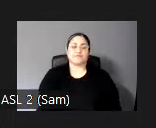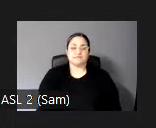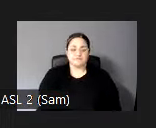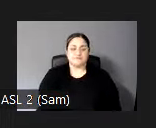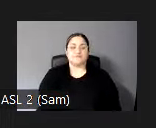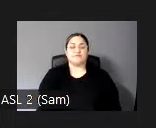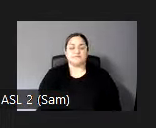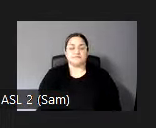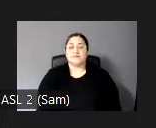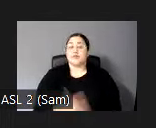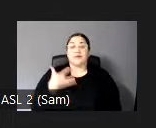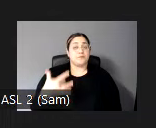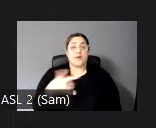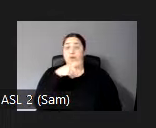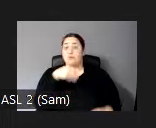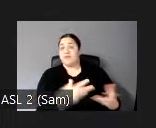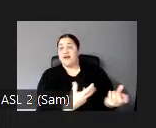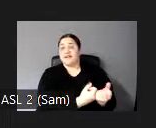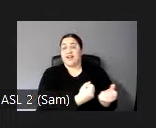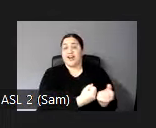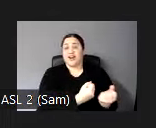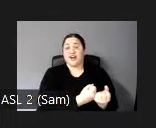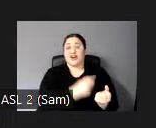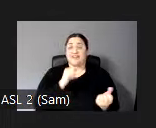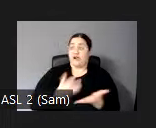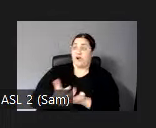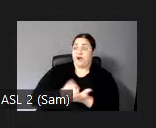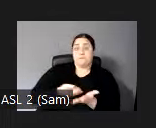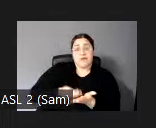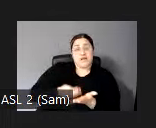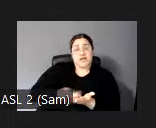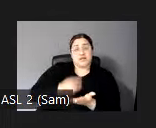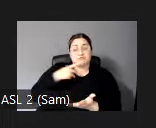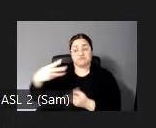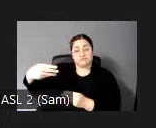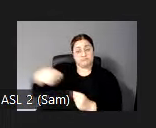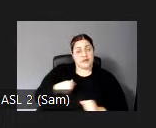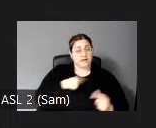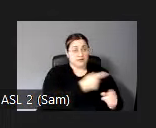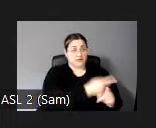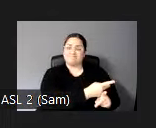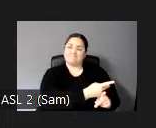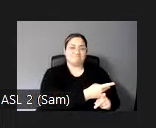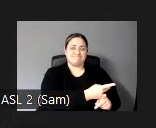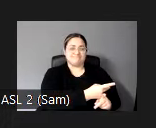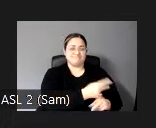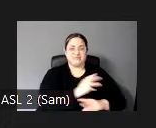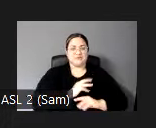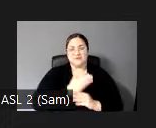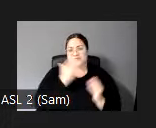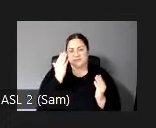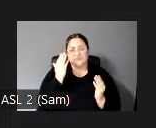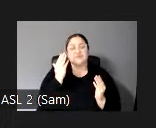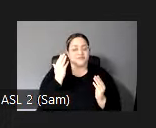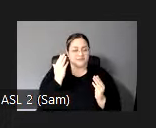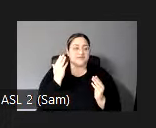colleagues, acquaintances, whoever, people from your church. It's equivalent, the number of hours that were provided to people living with